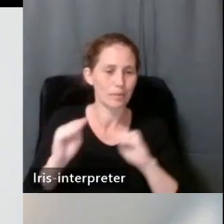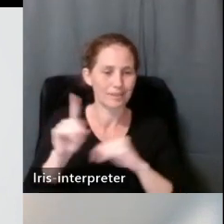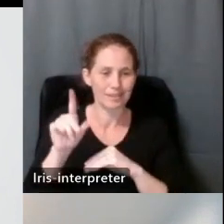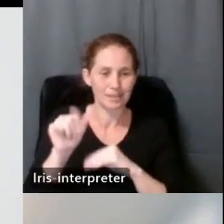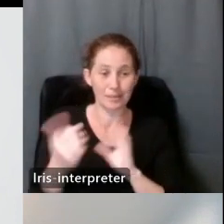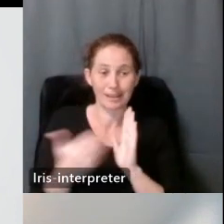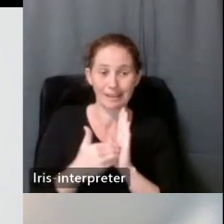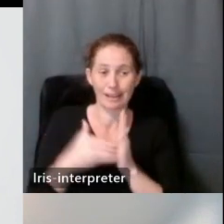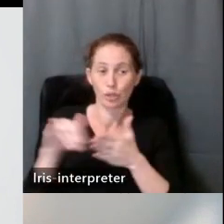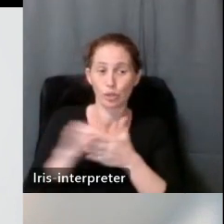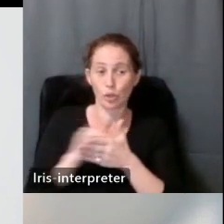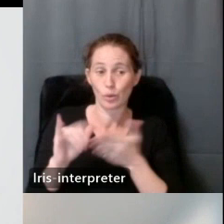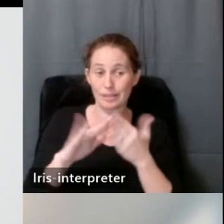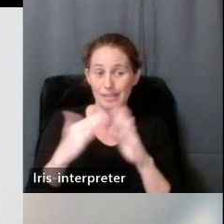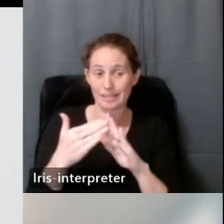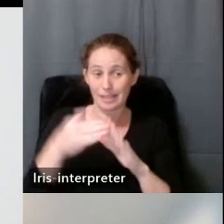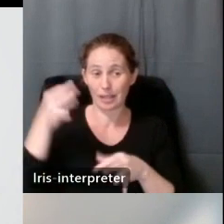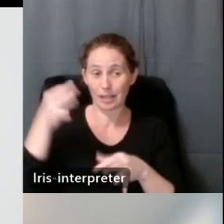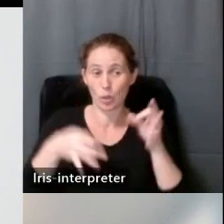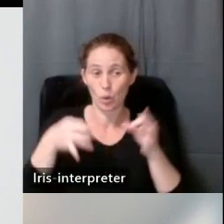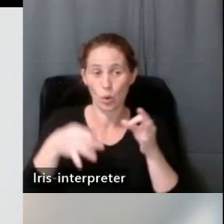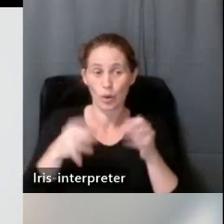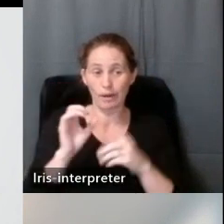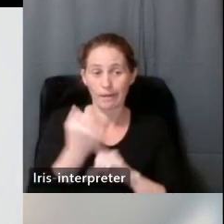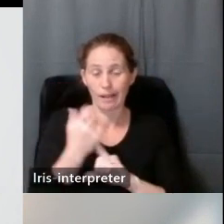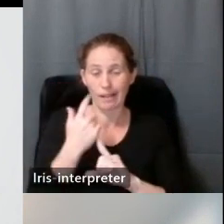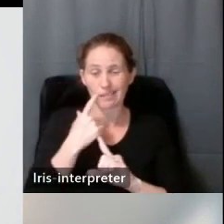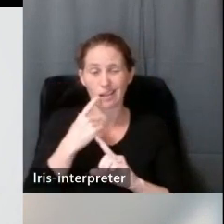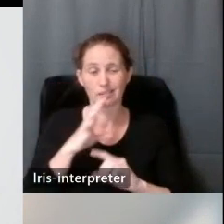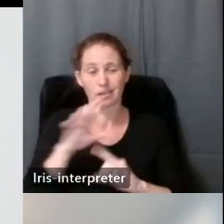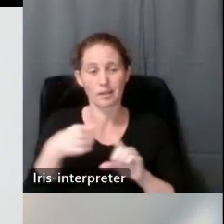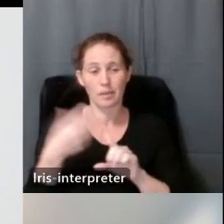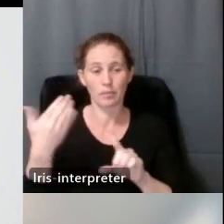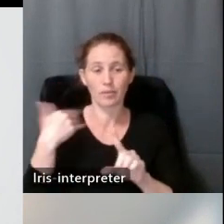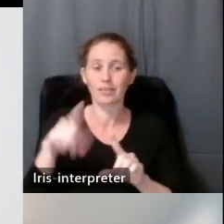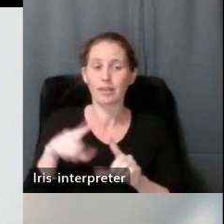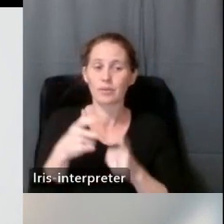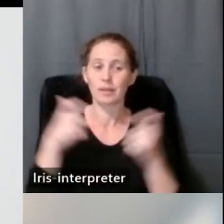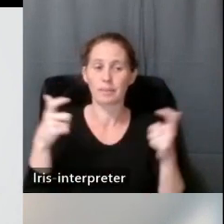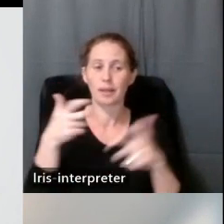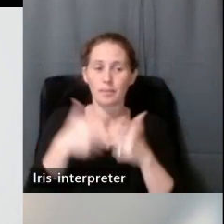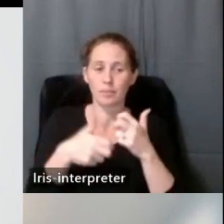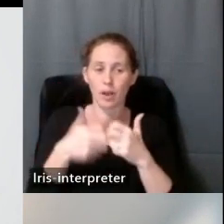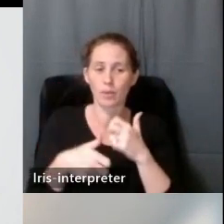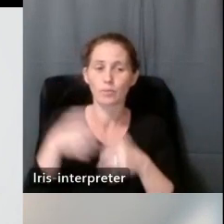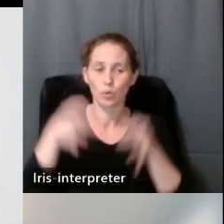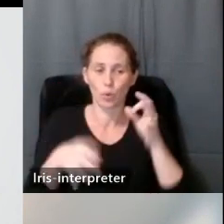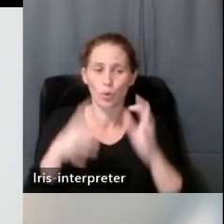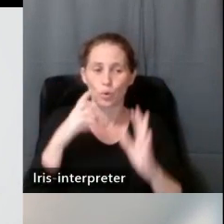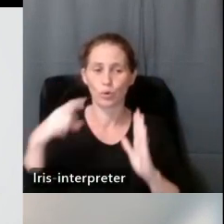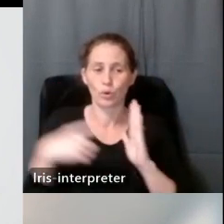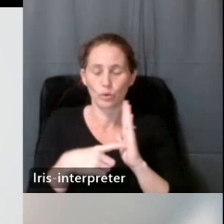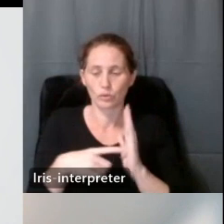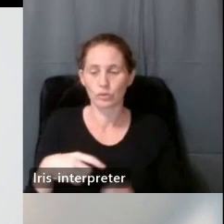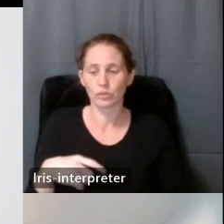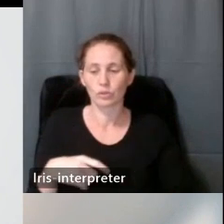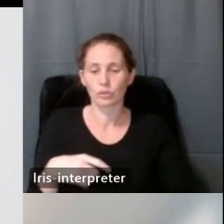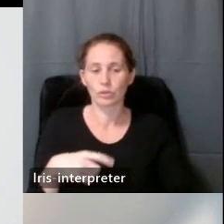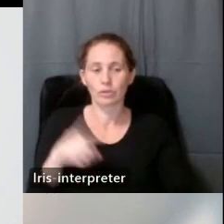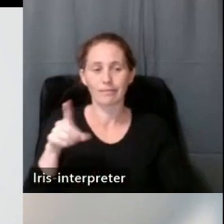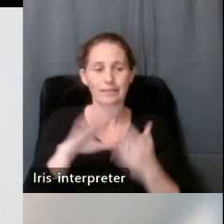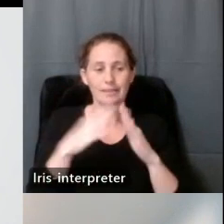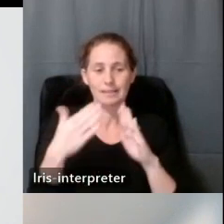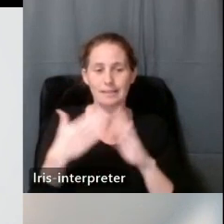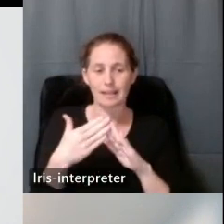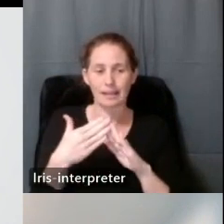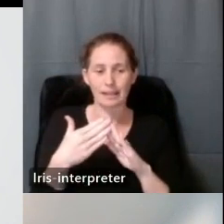New York City court case that I referenced earlier, this was a big problem that the court found, that the